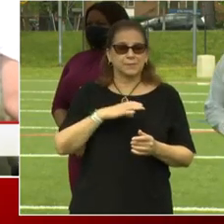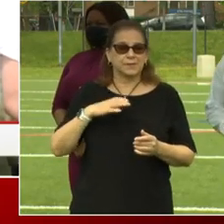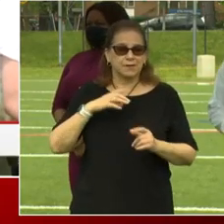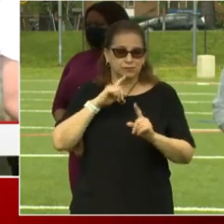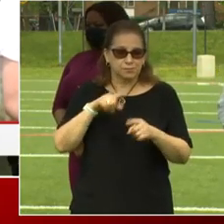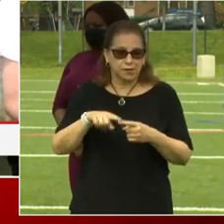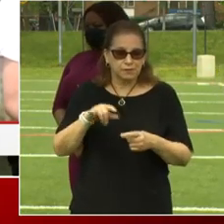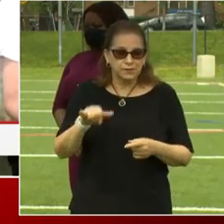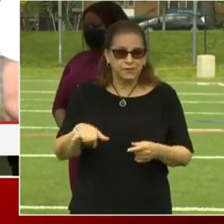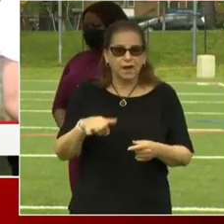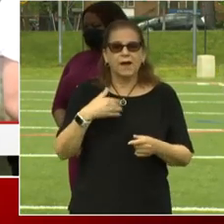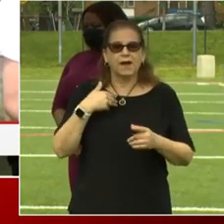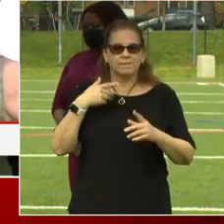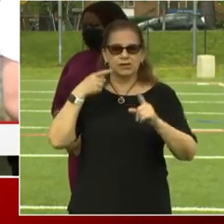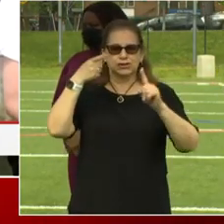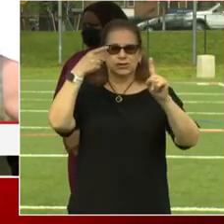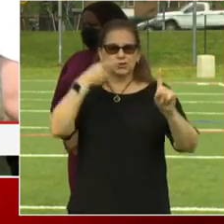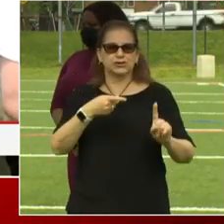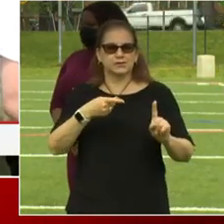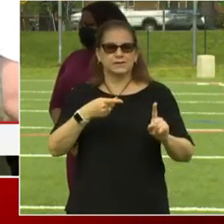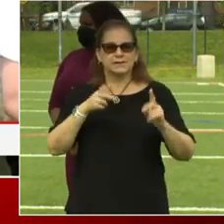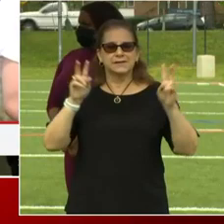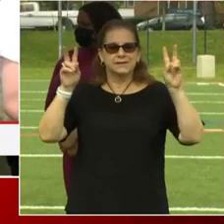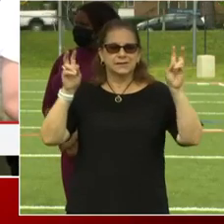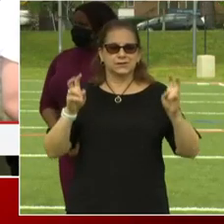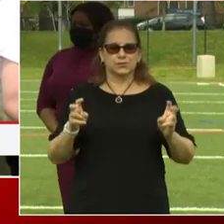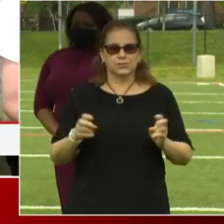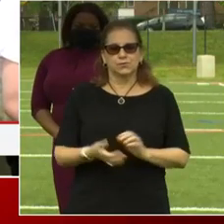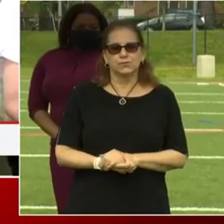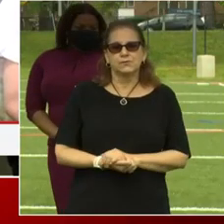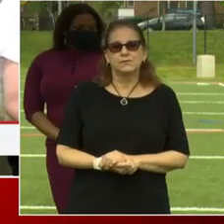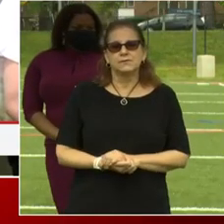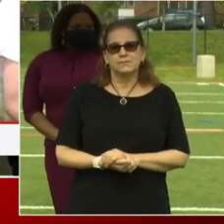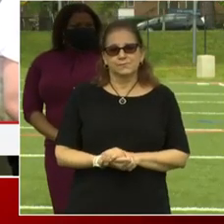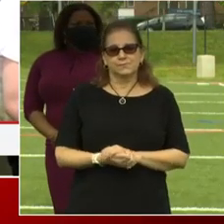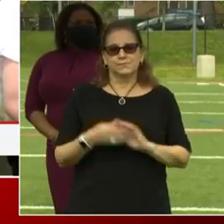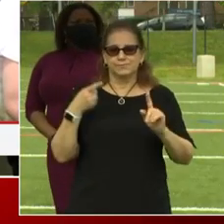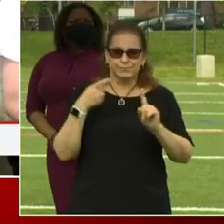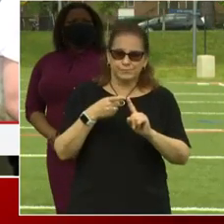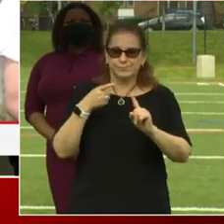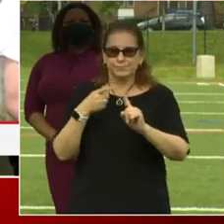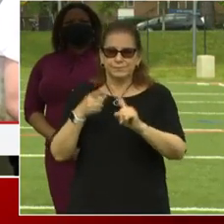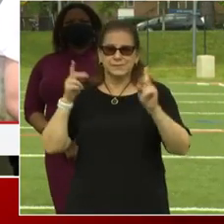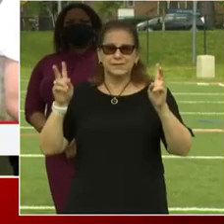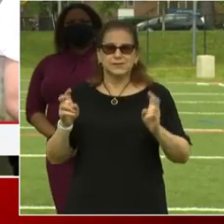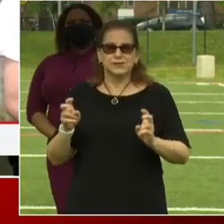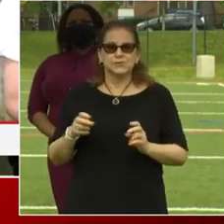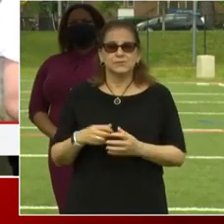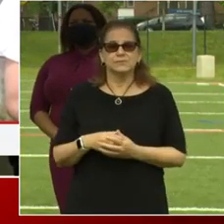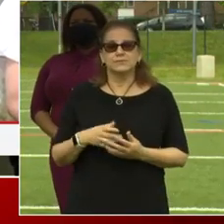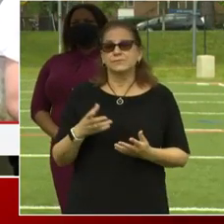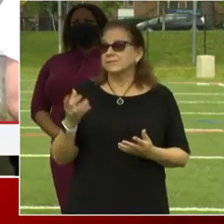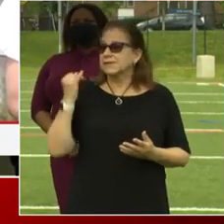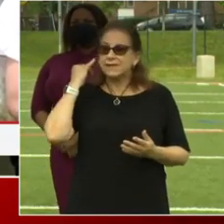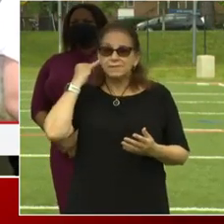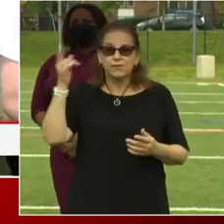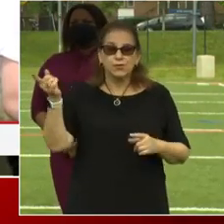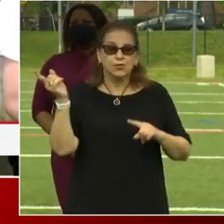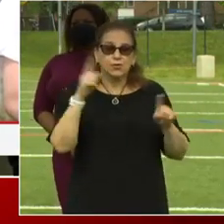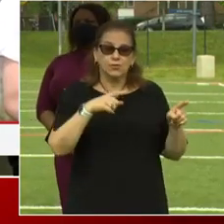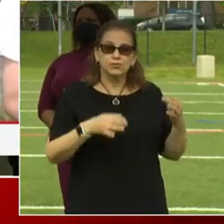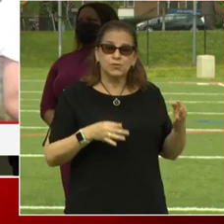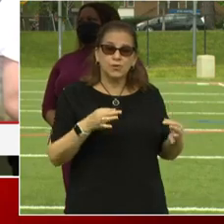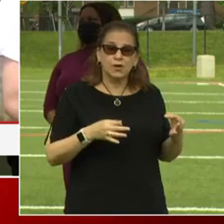to certain issues. And when those were remanded and went back to the Zoning Commission and they reissued the order, then the Court